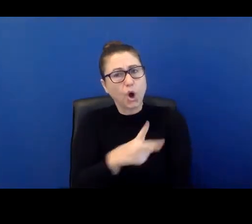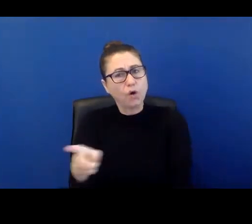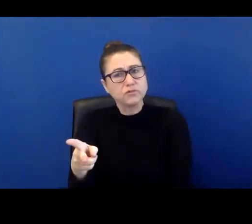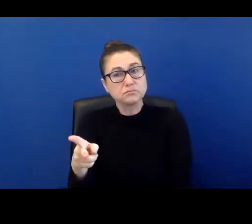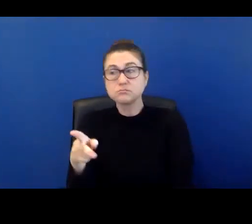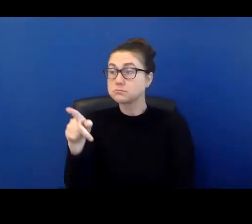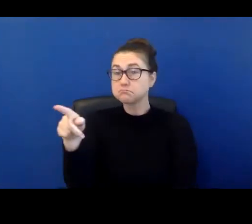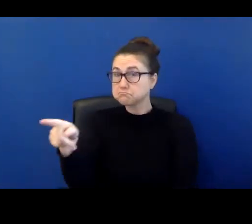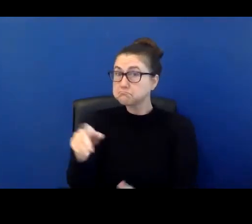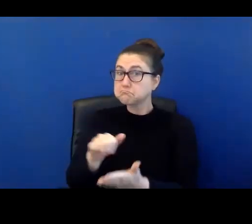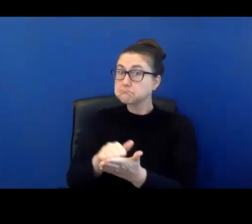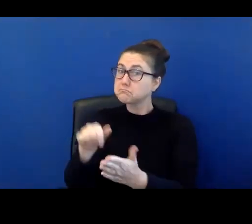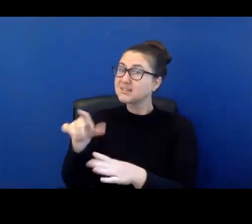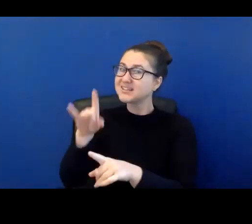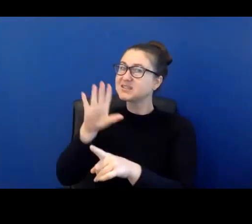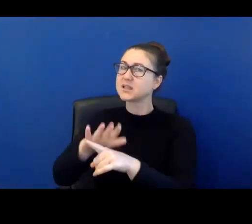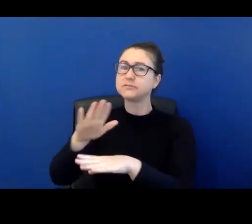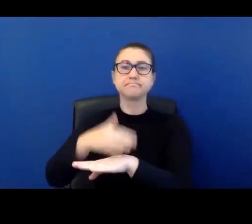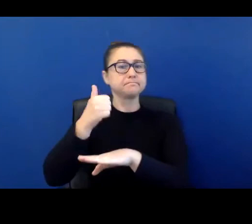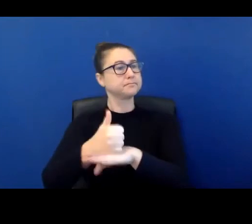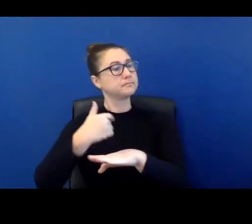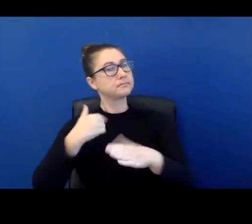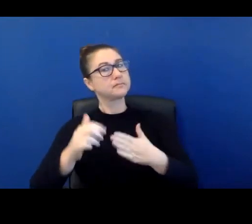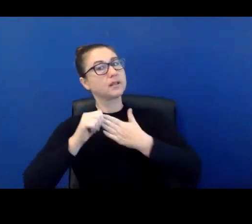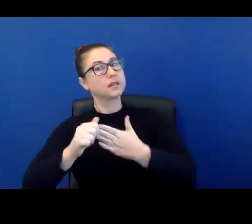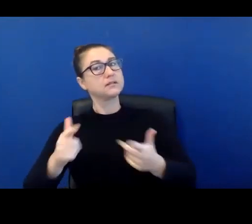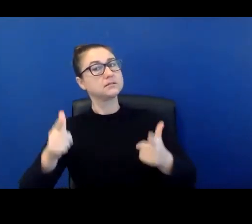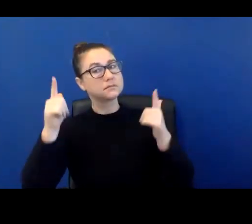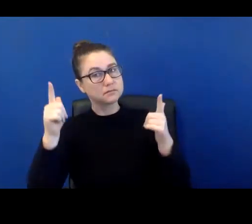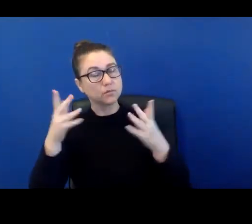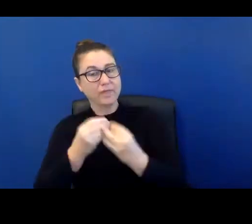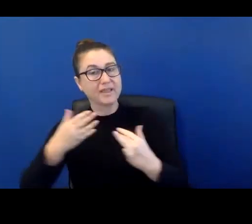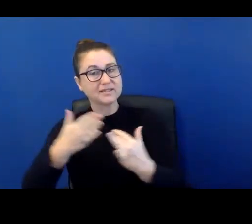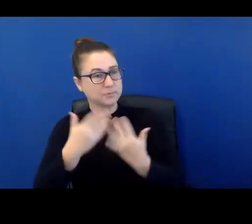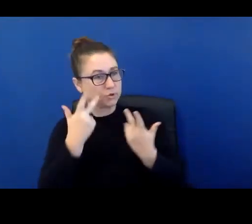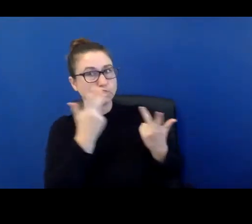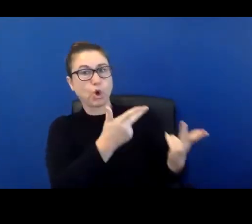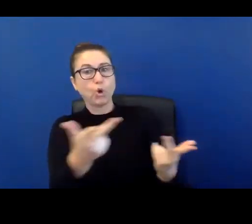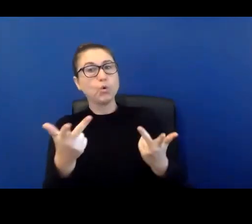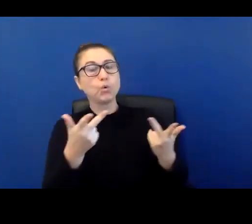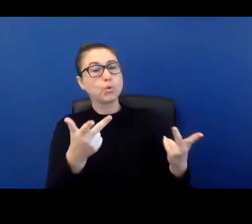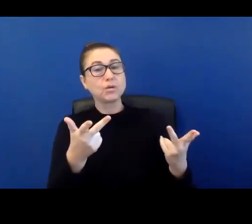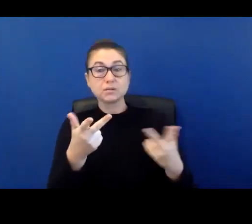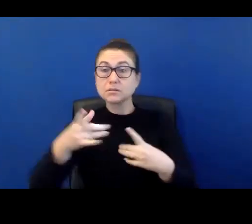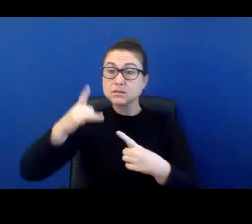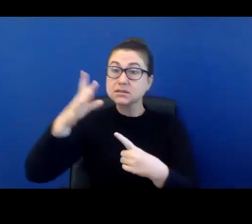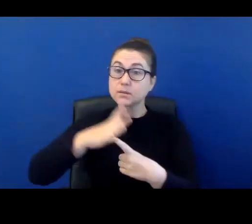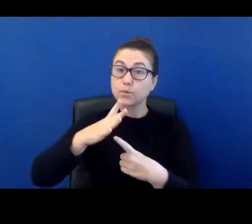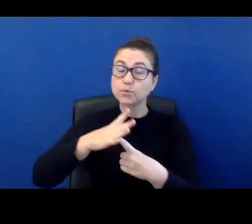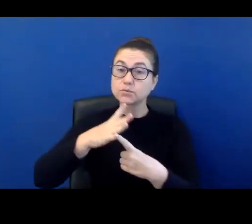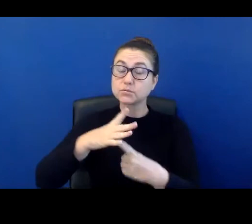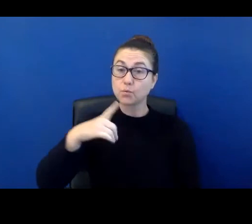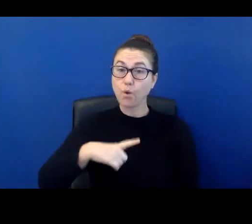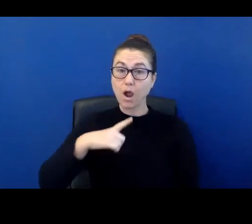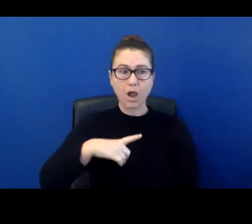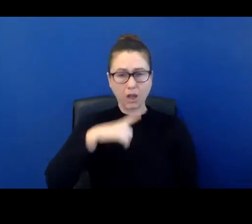up as a leader in accessibility. And that's important because people